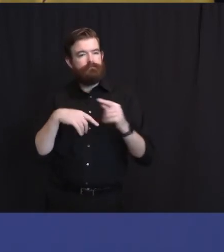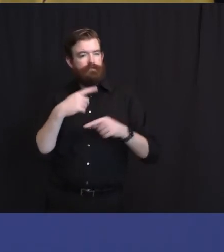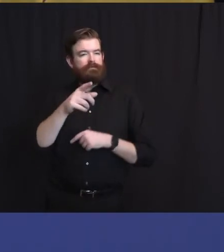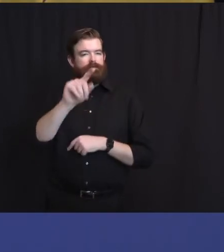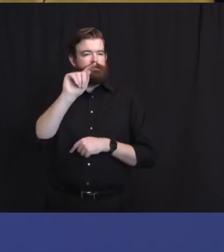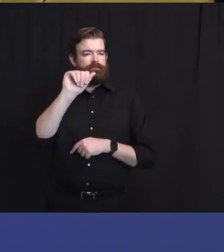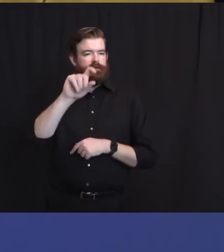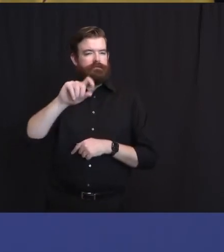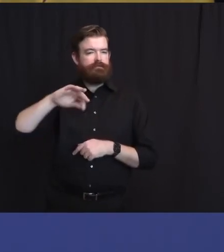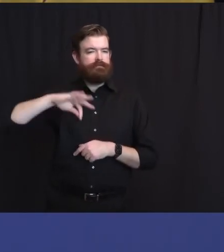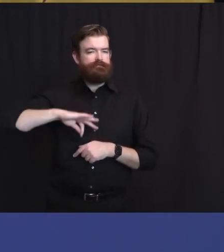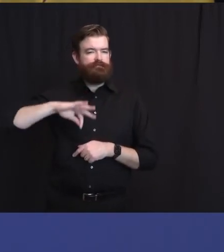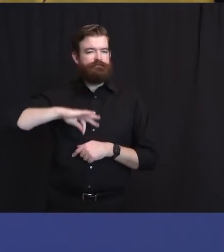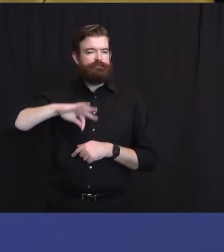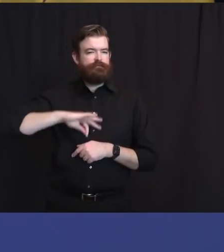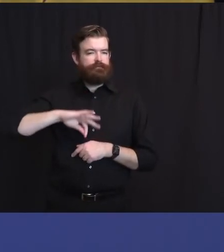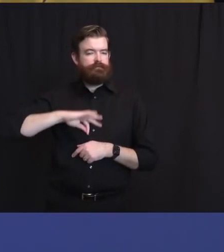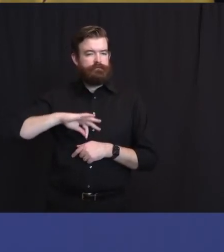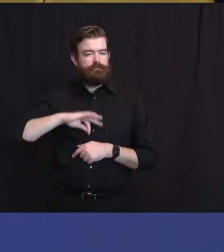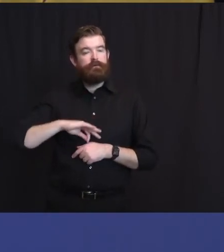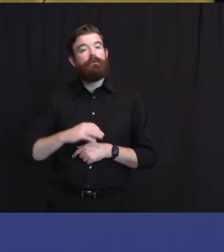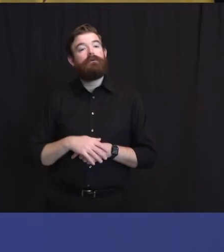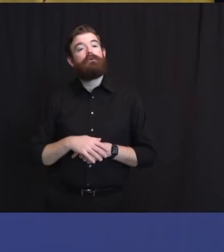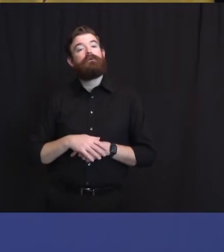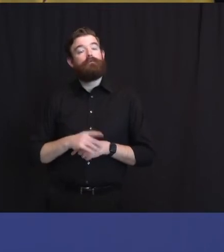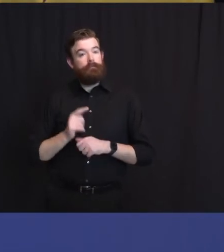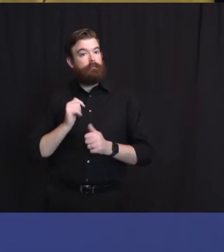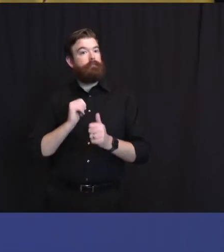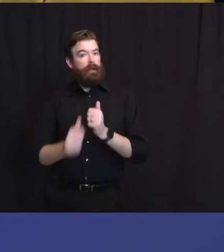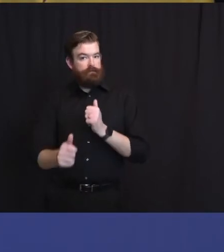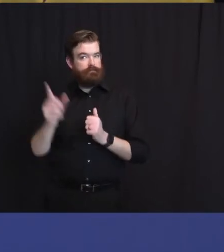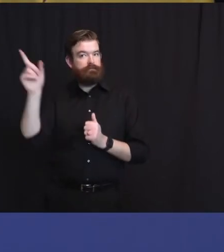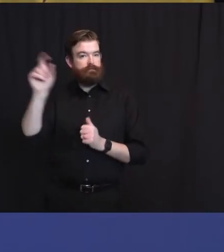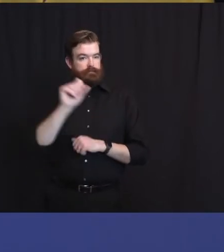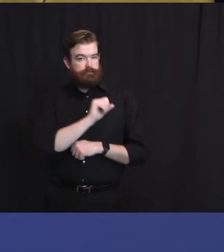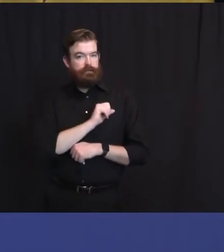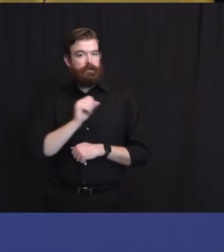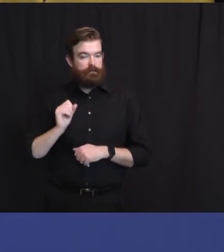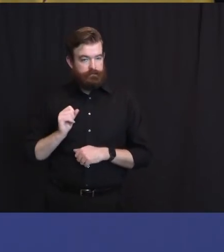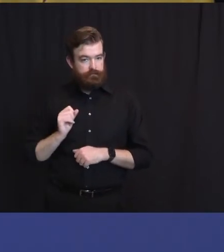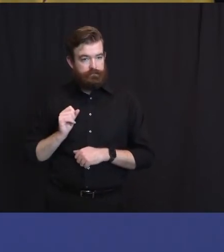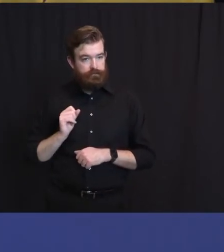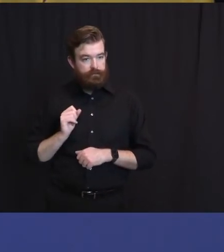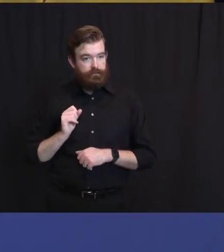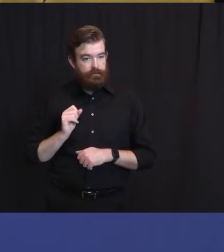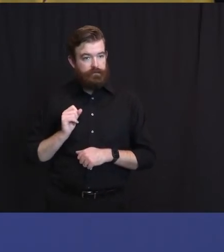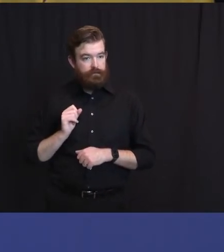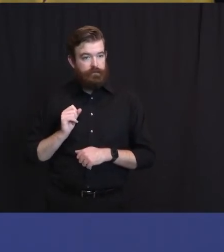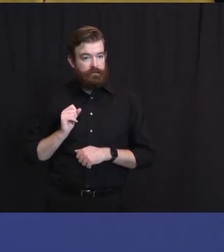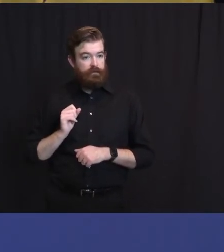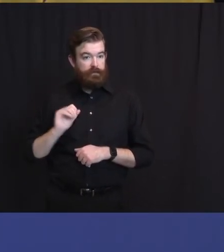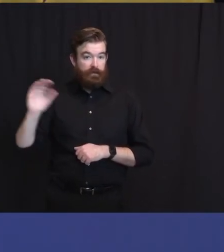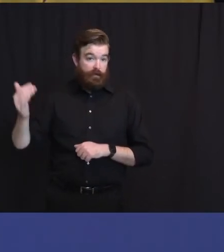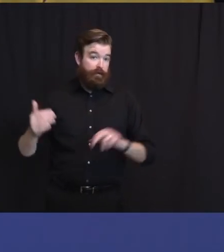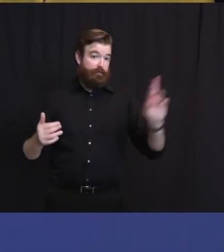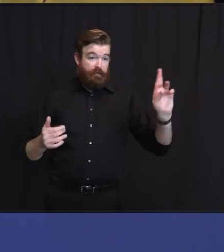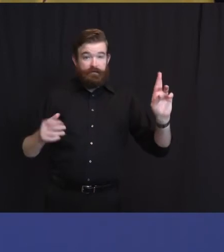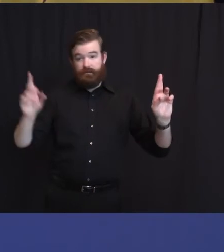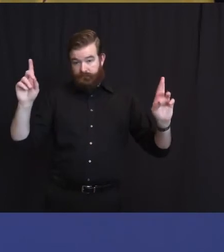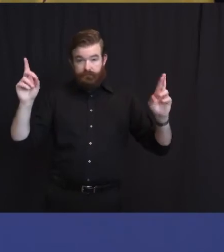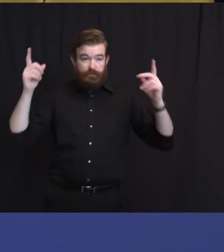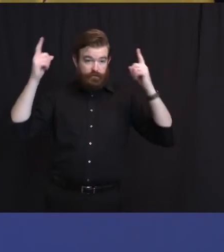earlier 68-11 and the Senate 38-1, which means by definition it was overwhelmingly bipartisan, and grateful to hear those